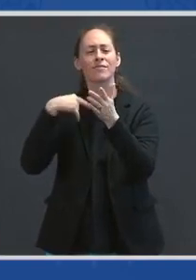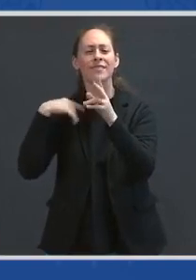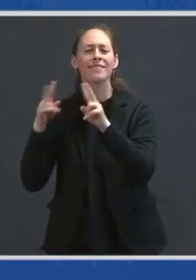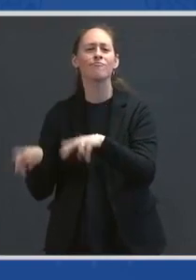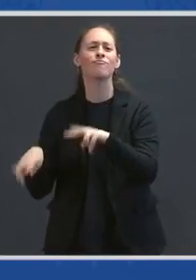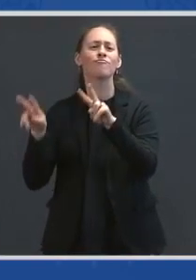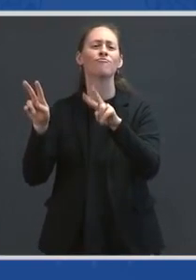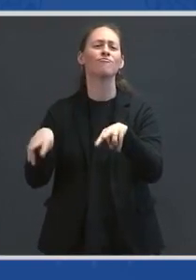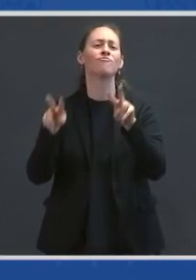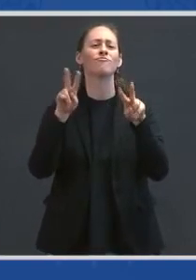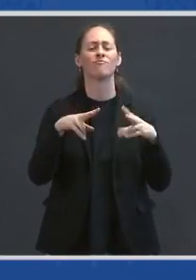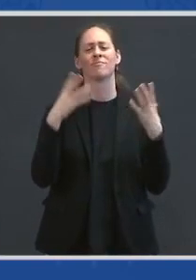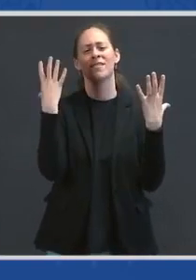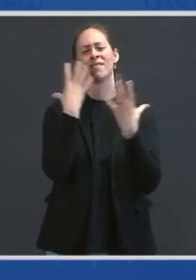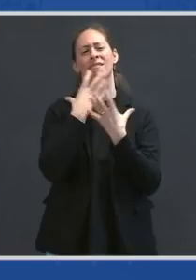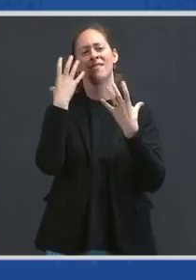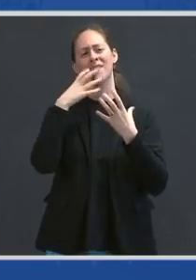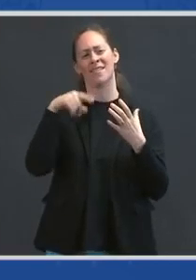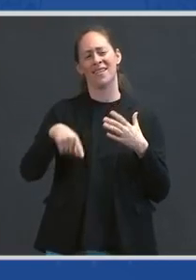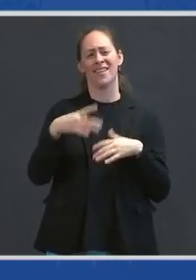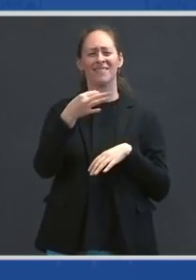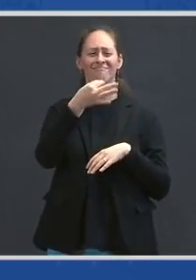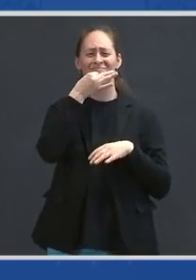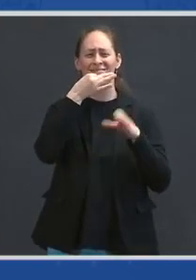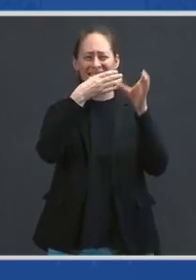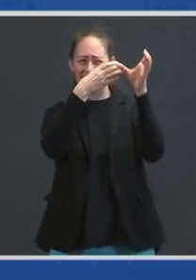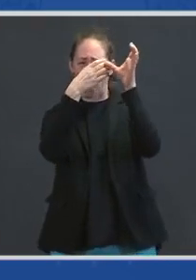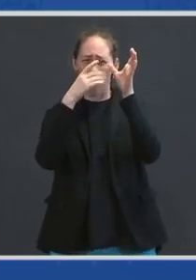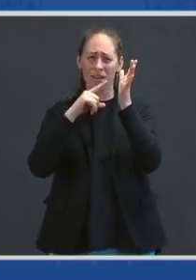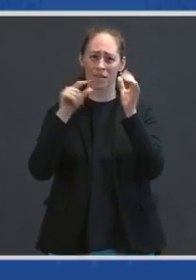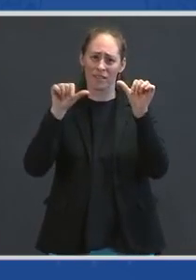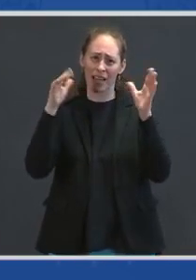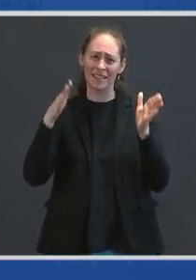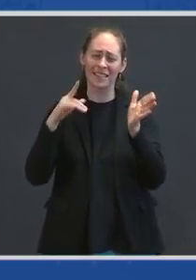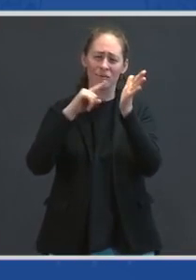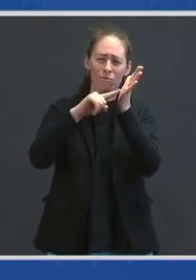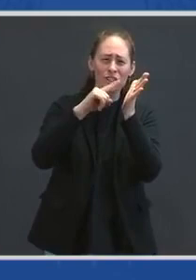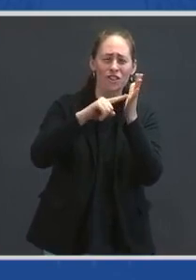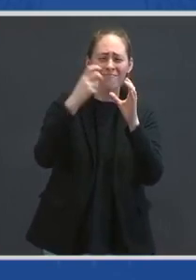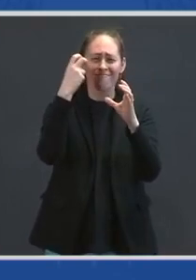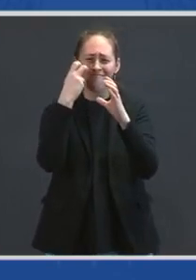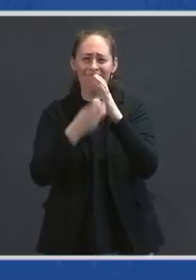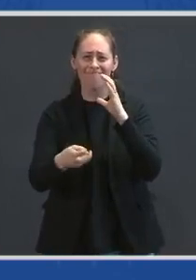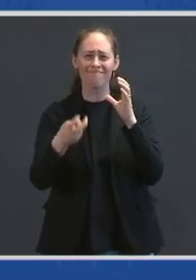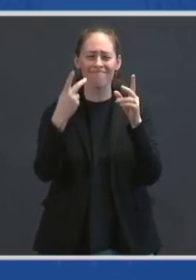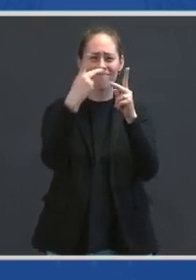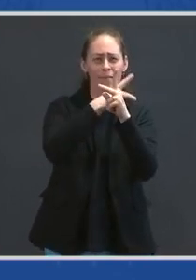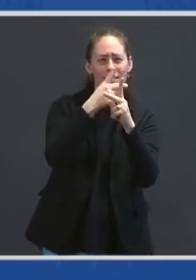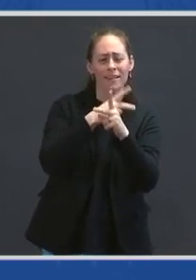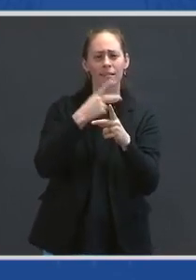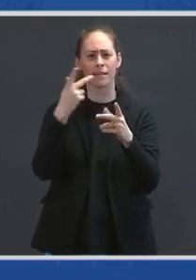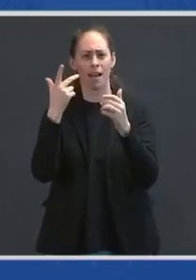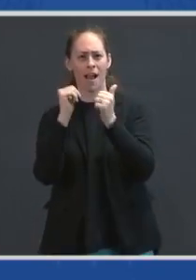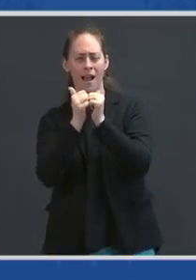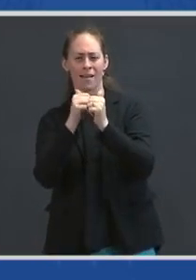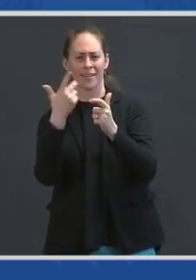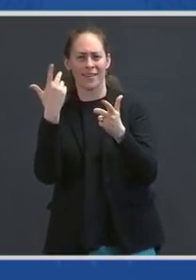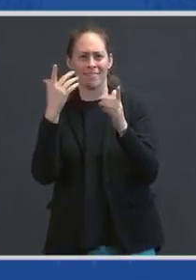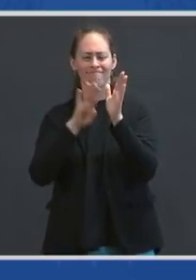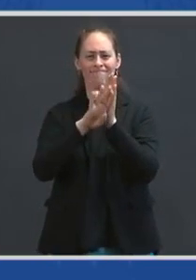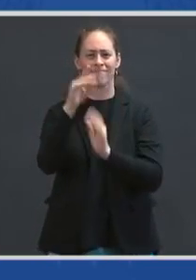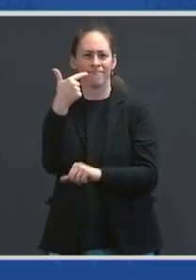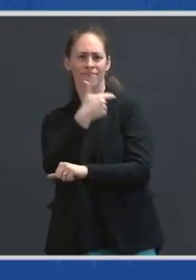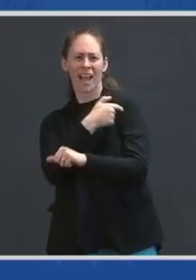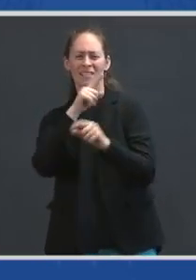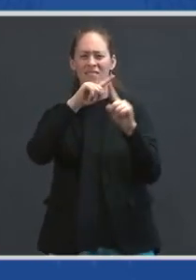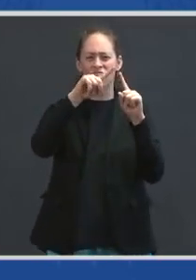years researching and developing vaccines and treatments for all kinds of viruses. The brilliant team there made